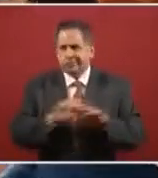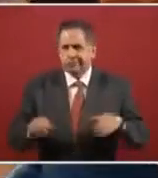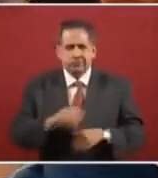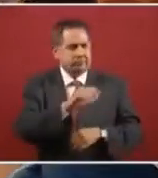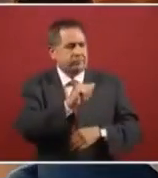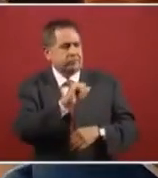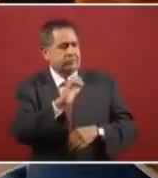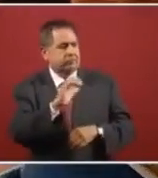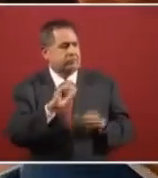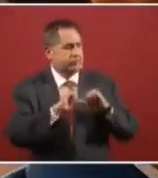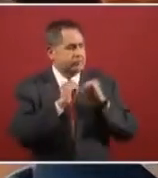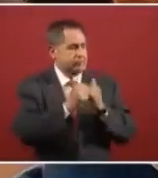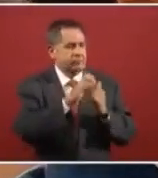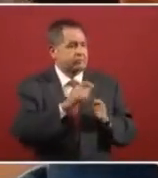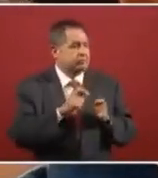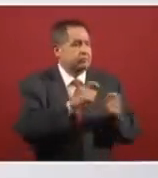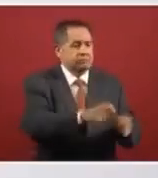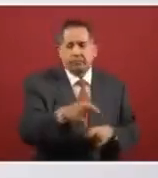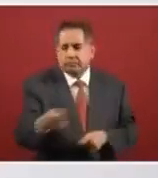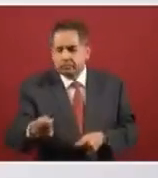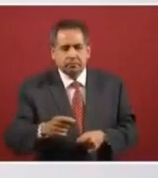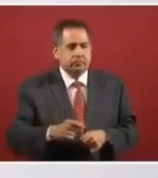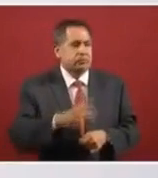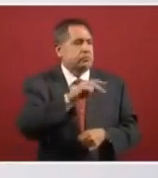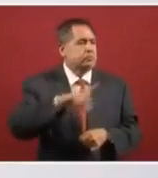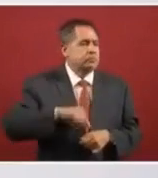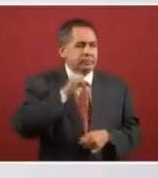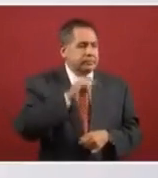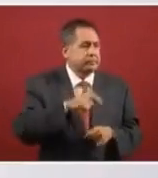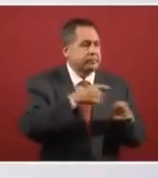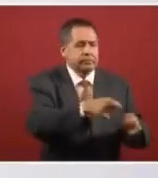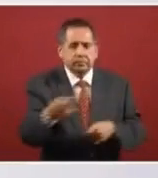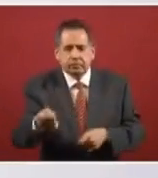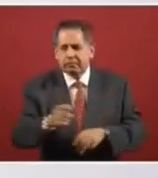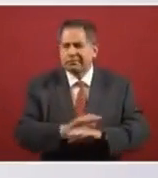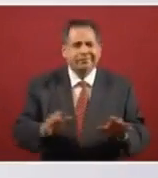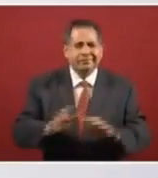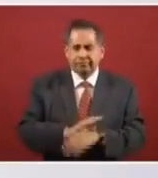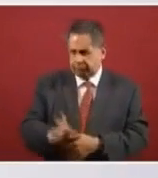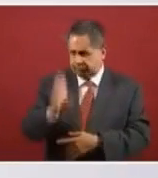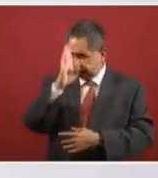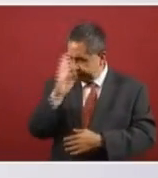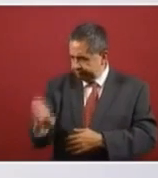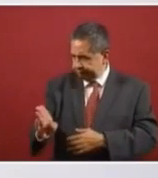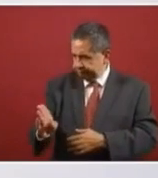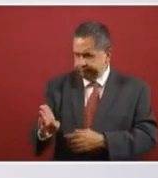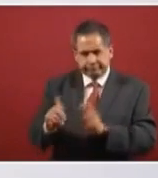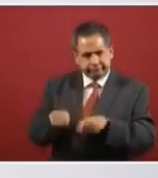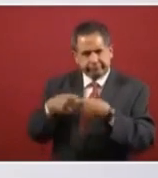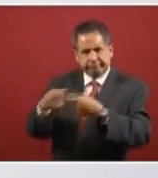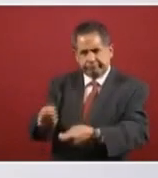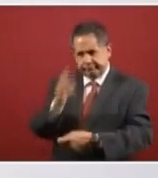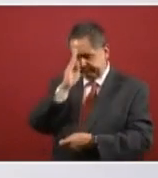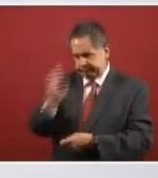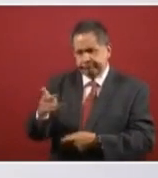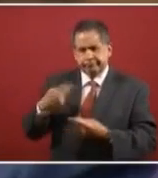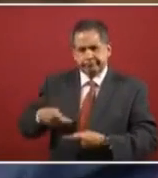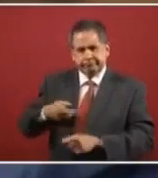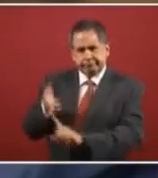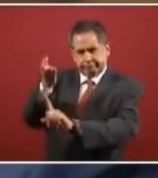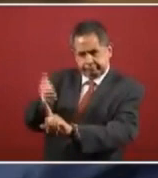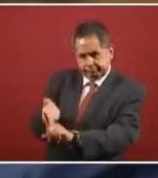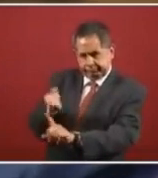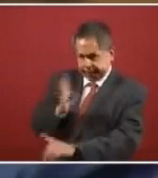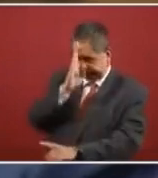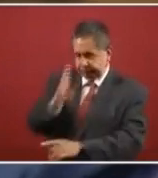associations and non-governmental agencies but let it go directly to the beneficiary